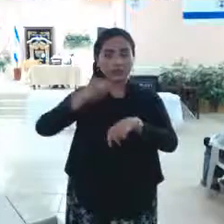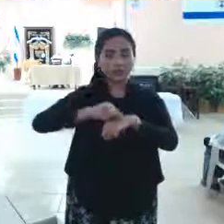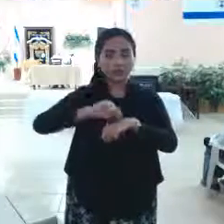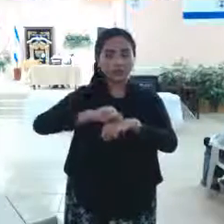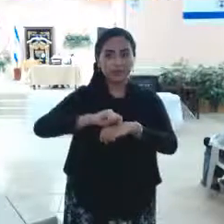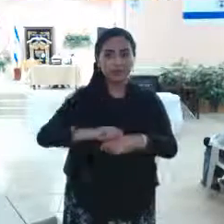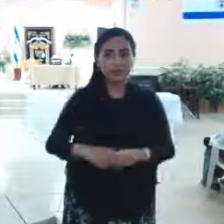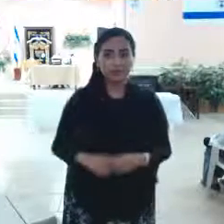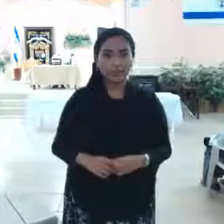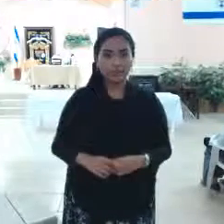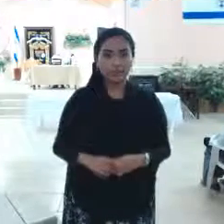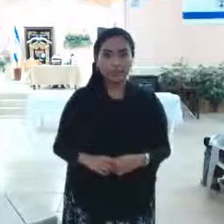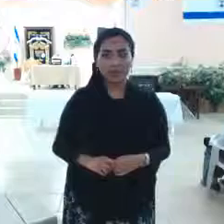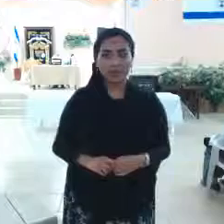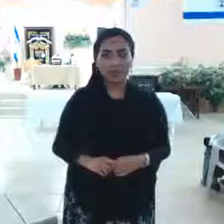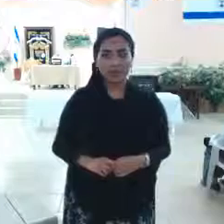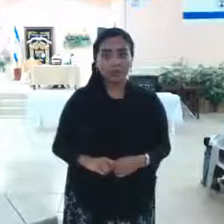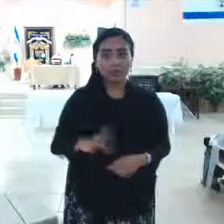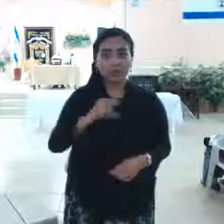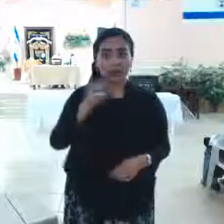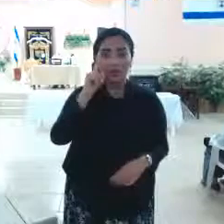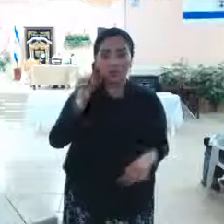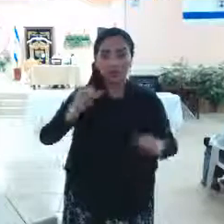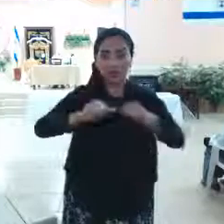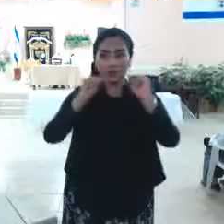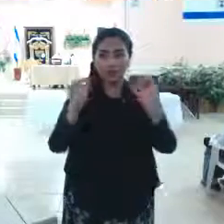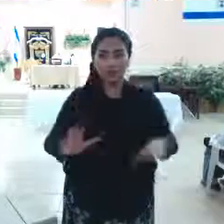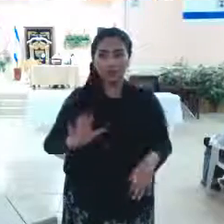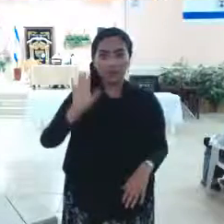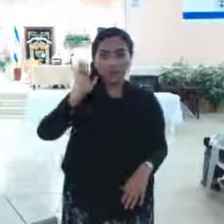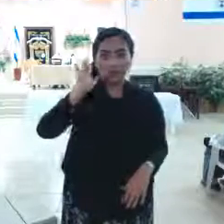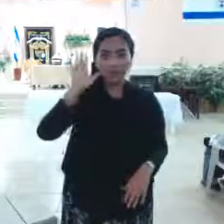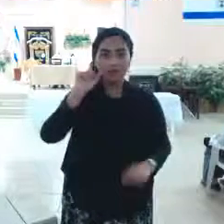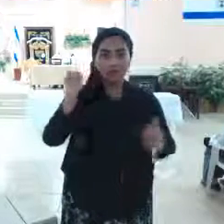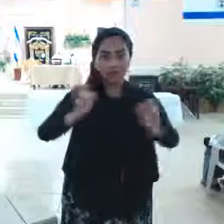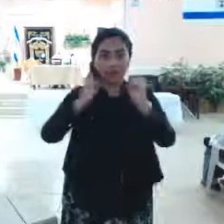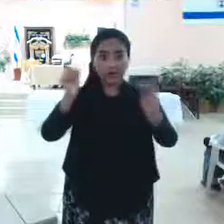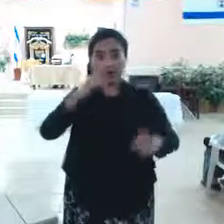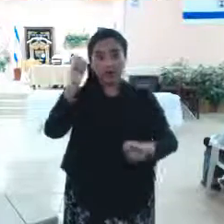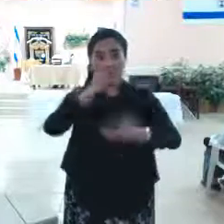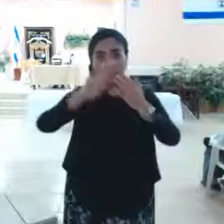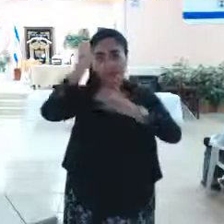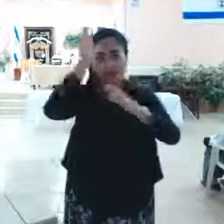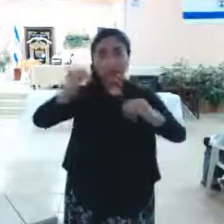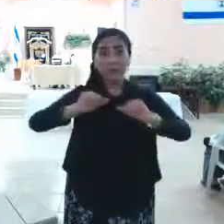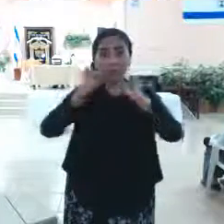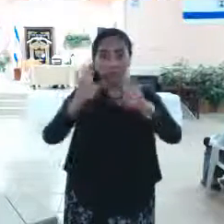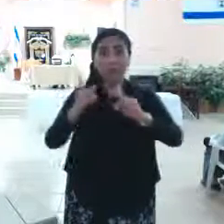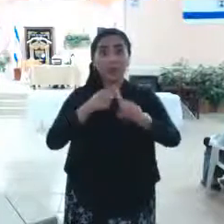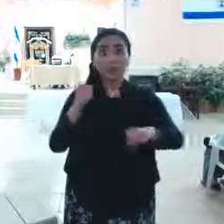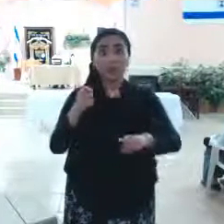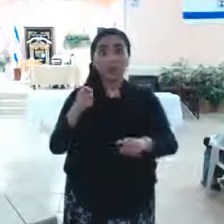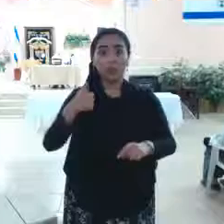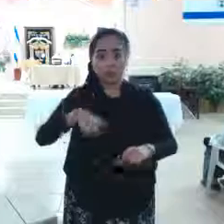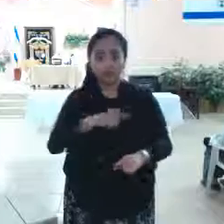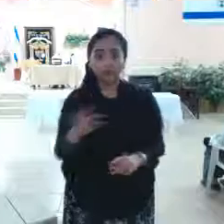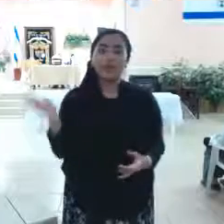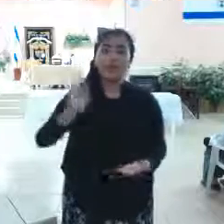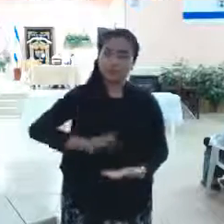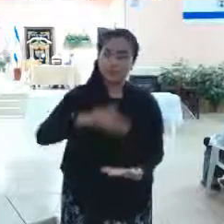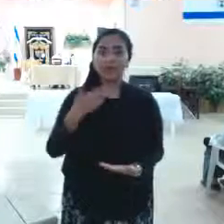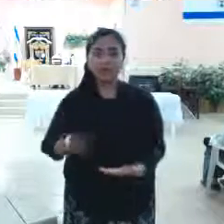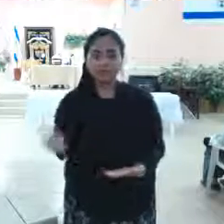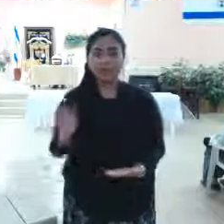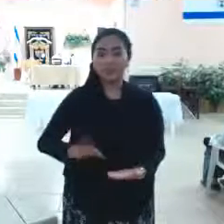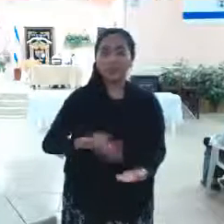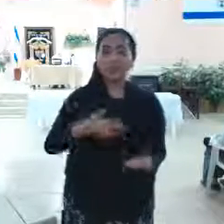in his dwelling place of his Mishkan, and he blessed his expression of exaltation, because he eternal blesses when we